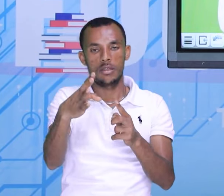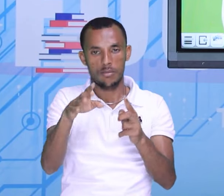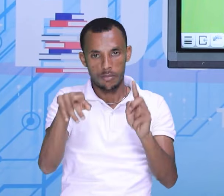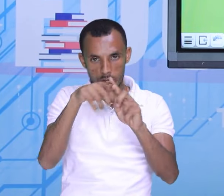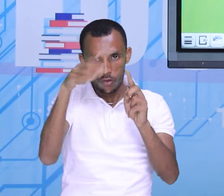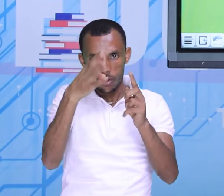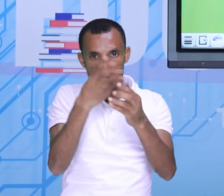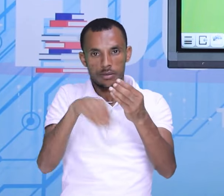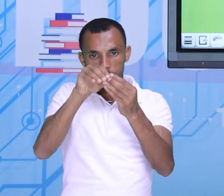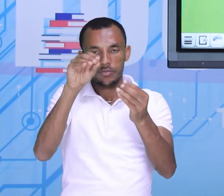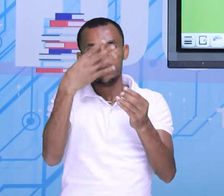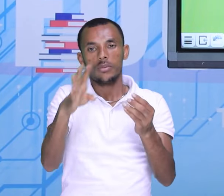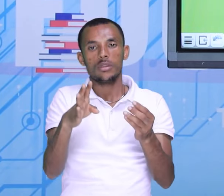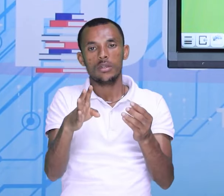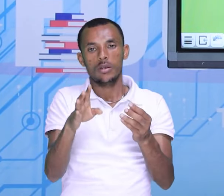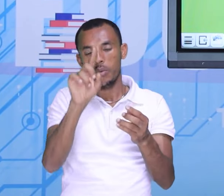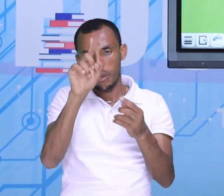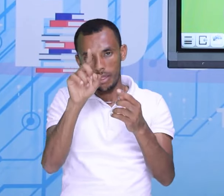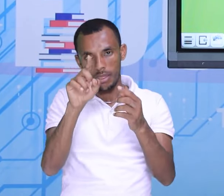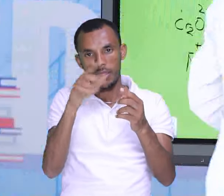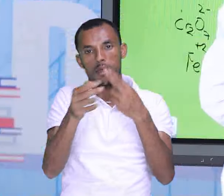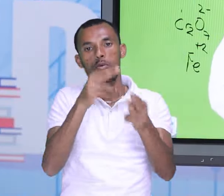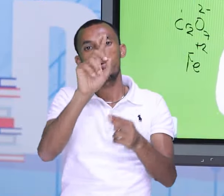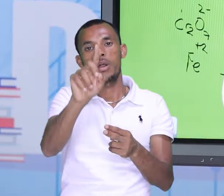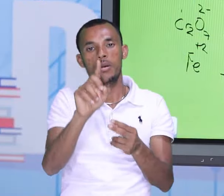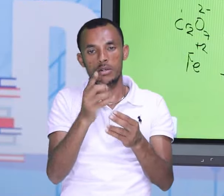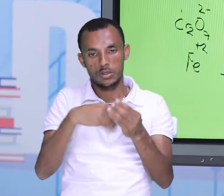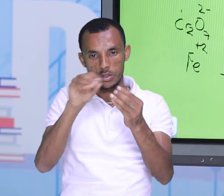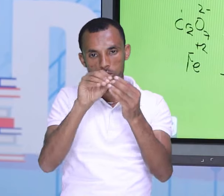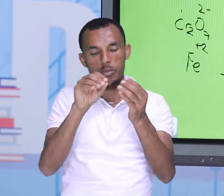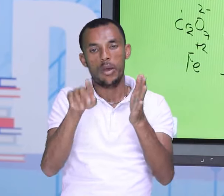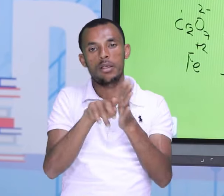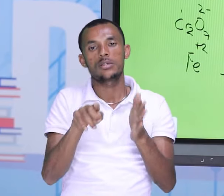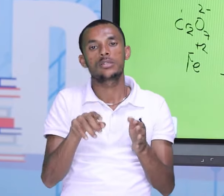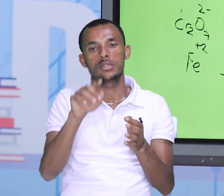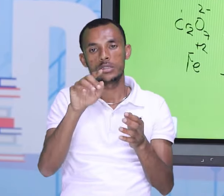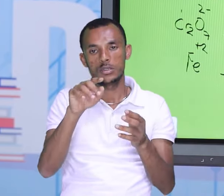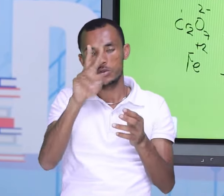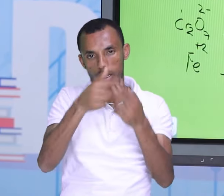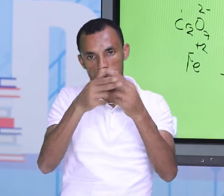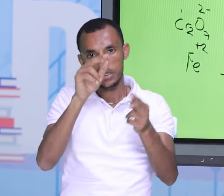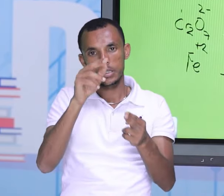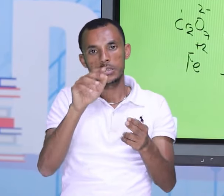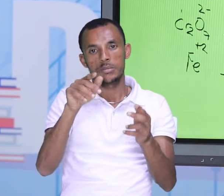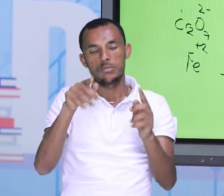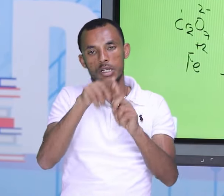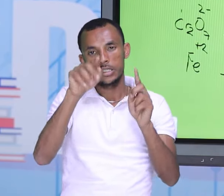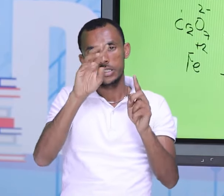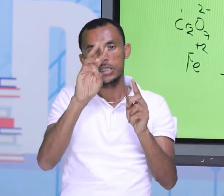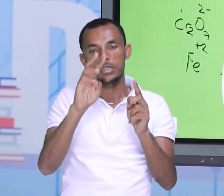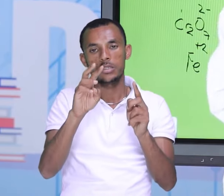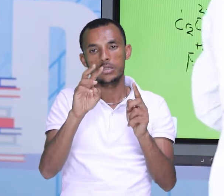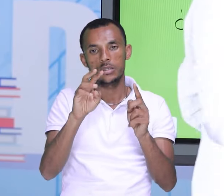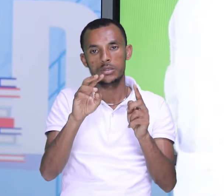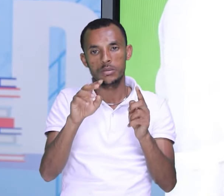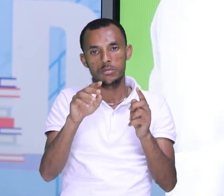14. 1 times 2 minus, already 2 minus. 2 times plus 3, plus 6. In the case of water, there is no charge.